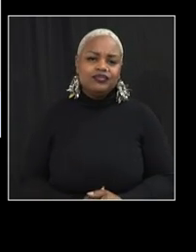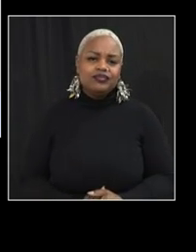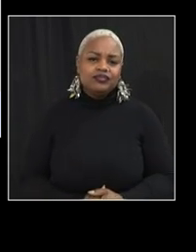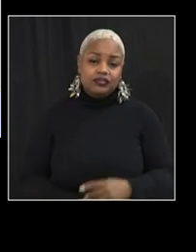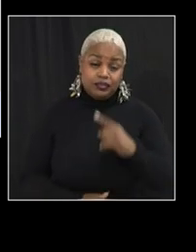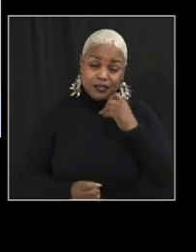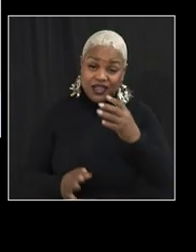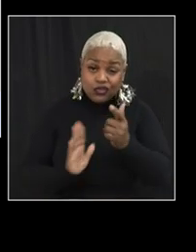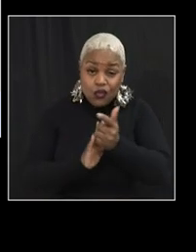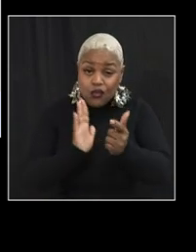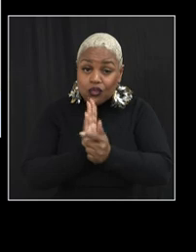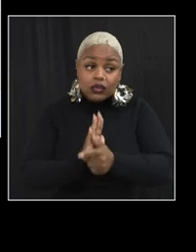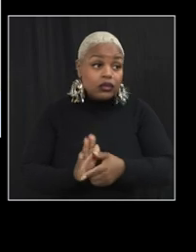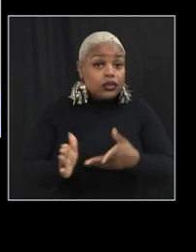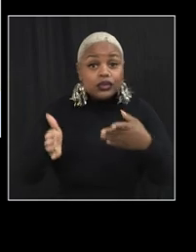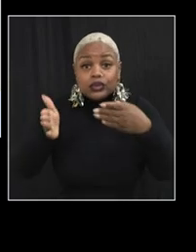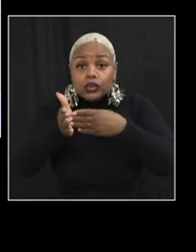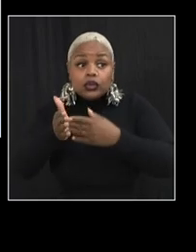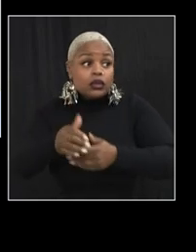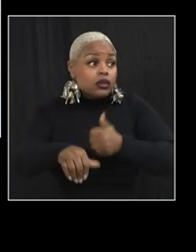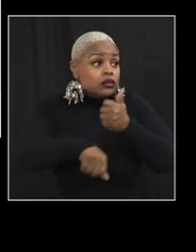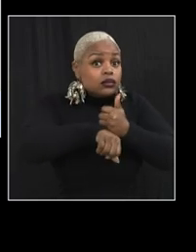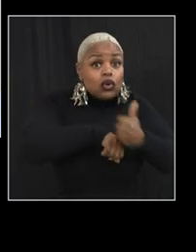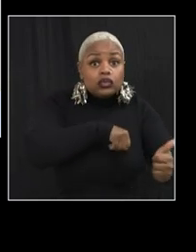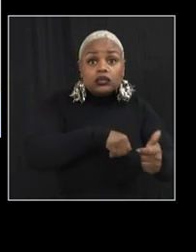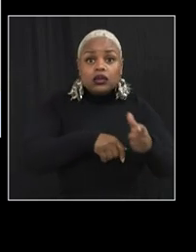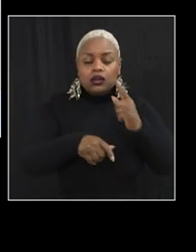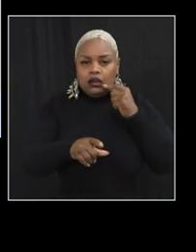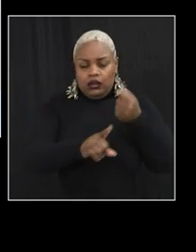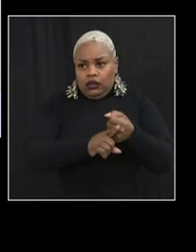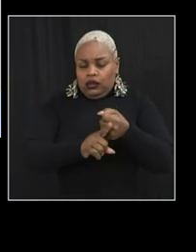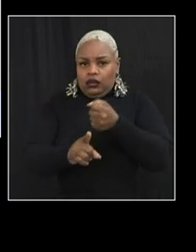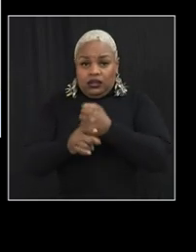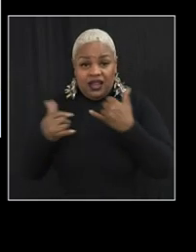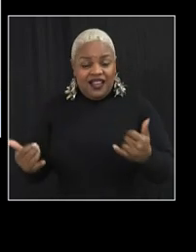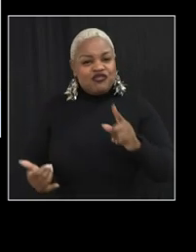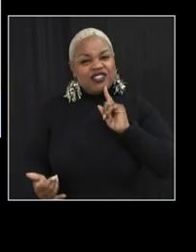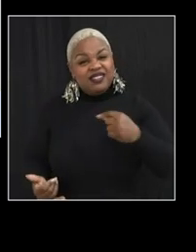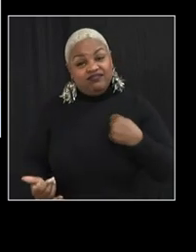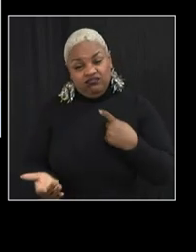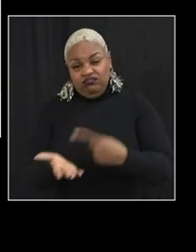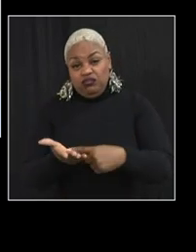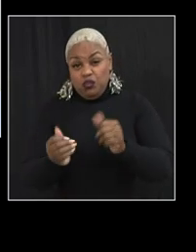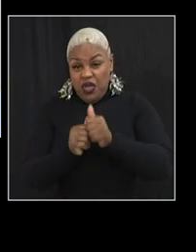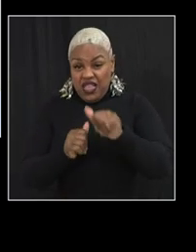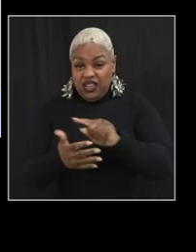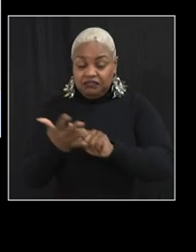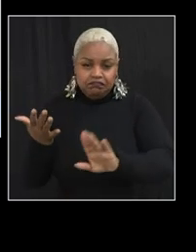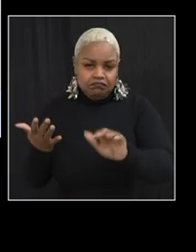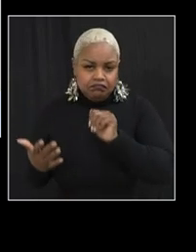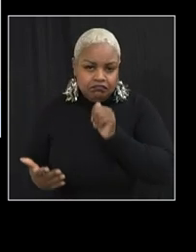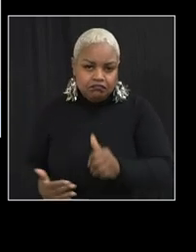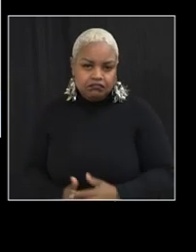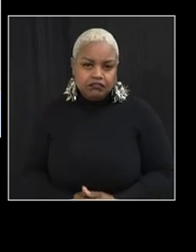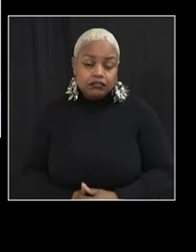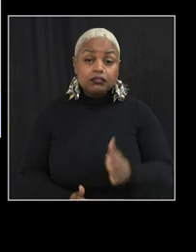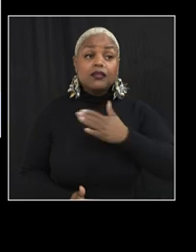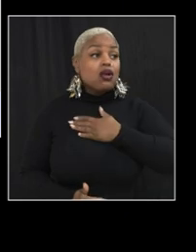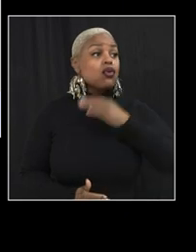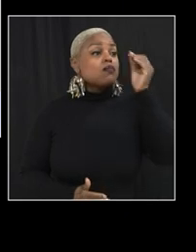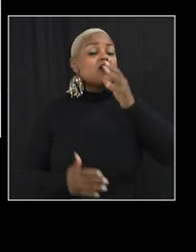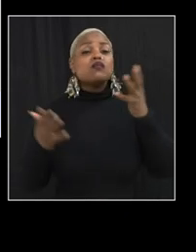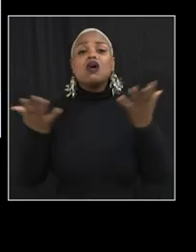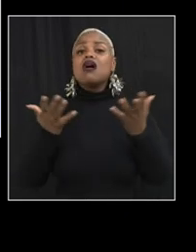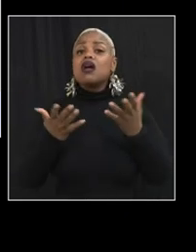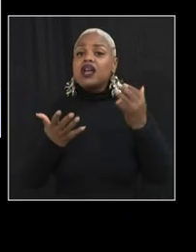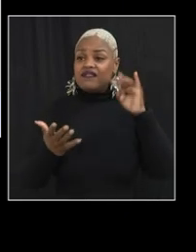around those separations, or if we think they're illegal or not, because I think there is some question about